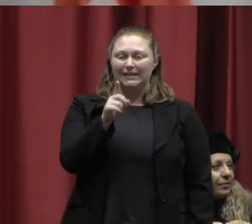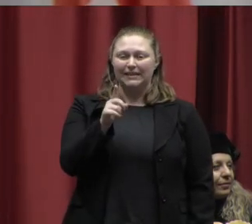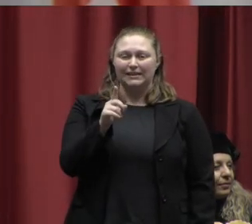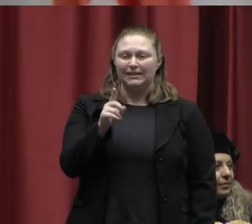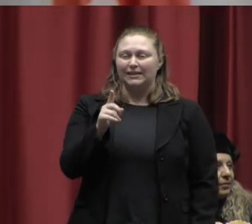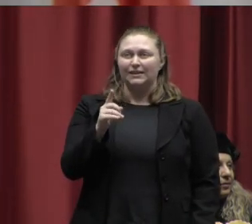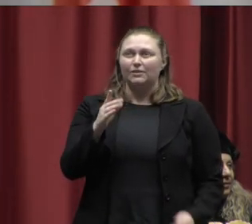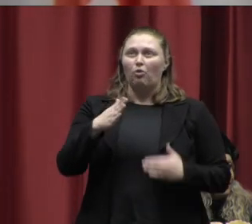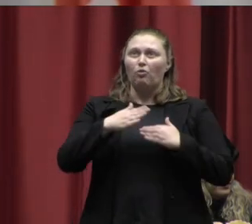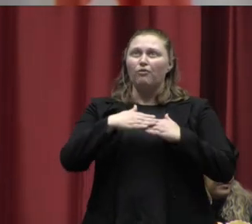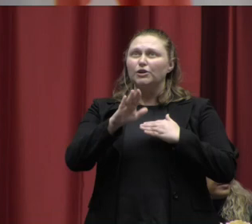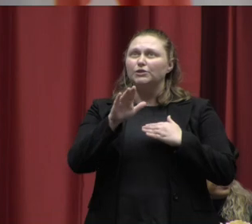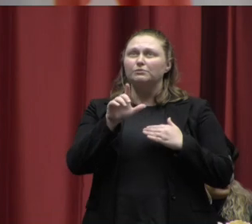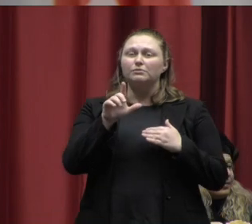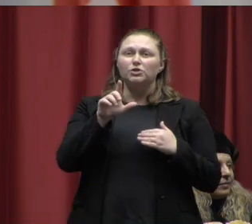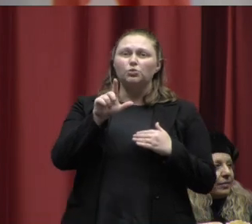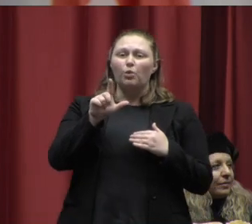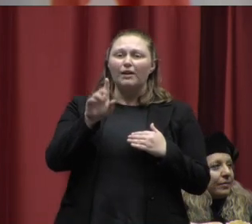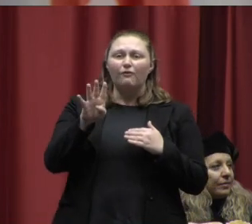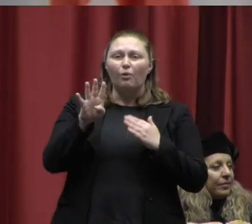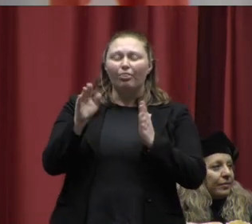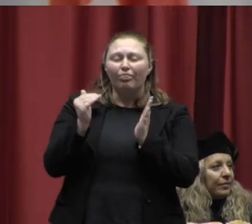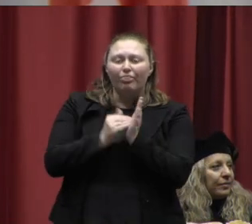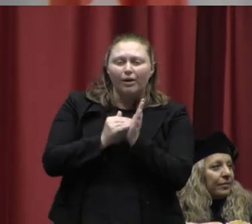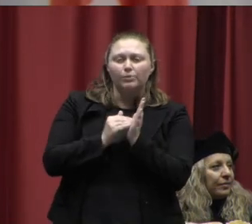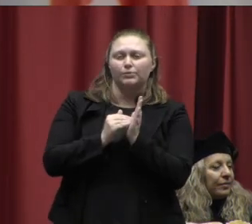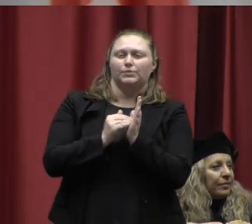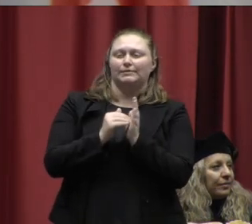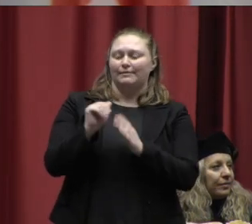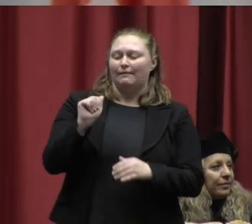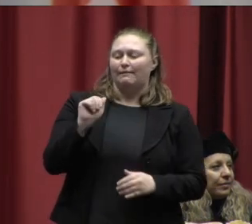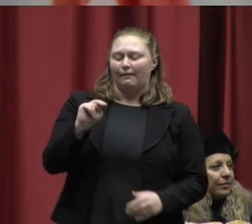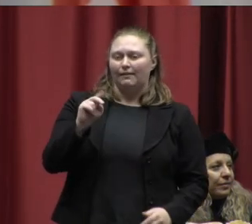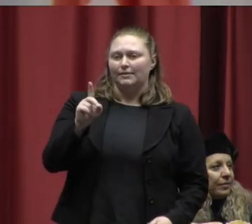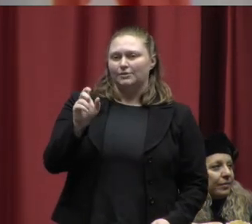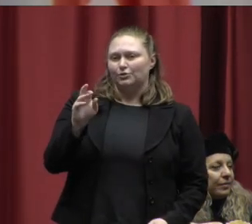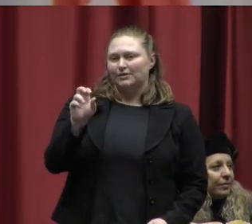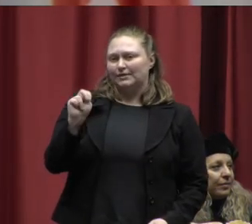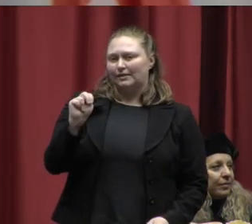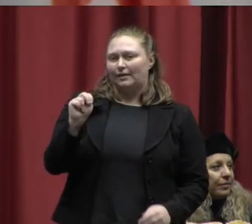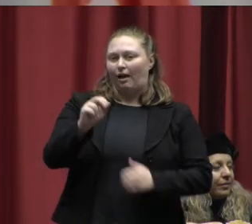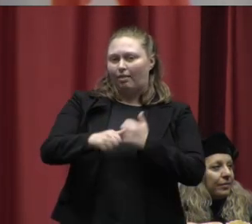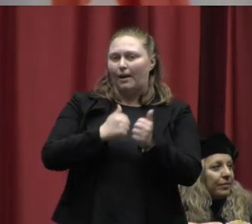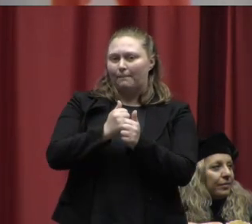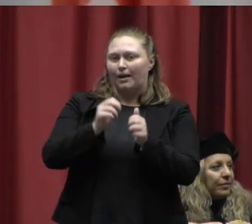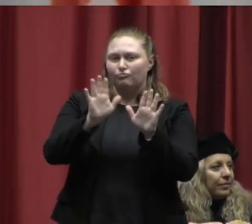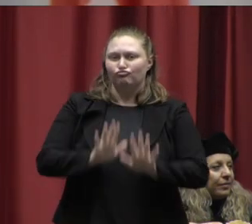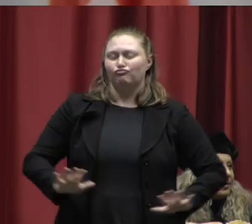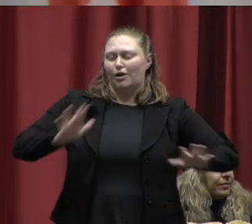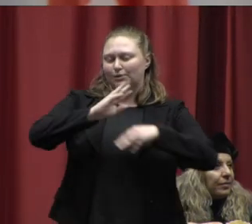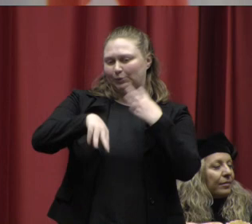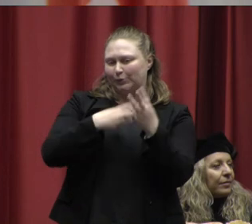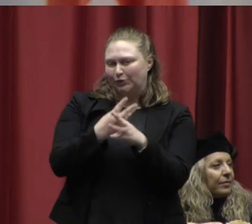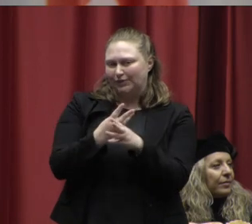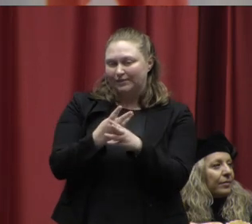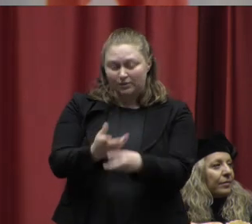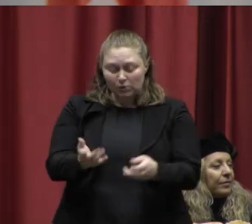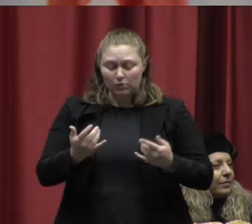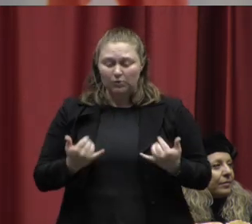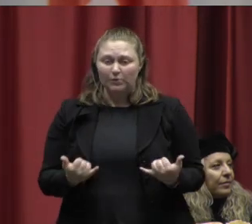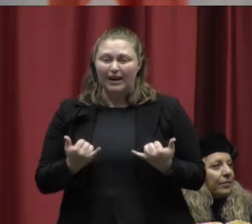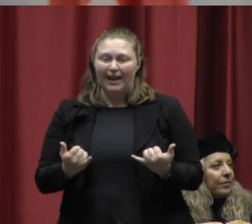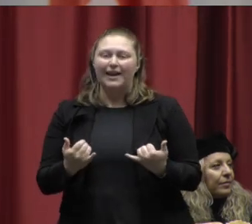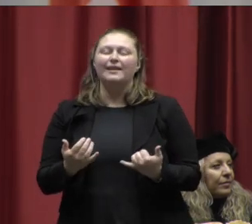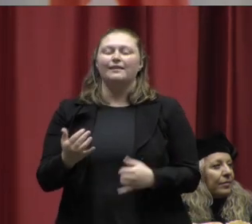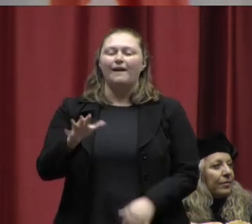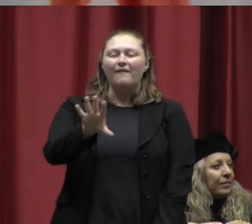over 24,000 Anderson alumni across the globe. Today, there